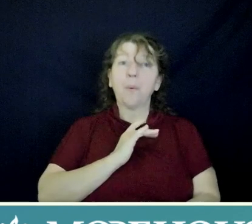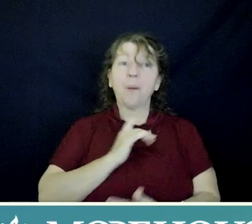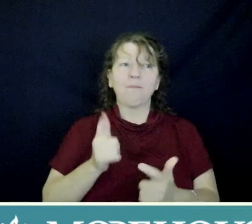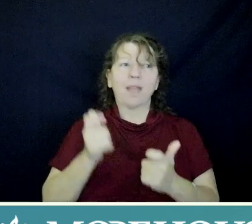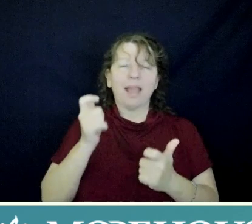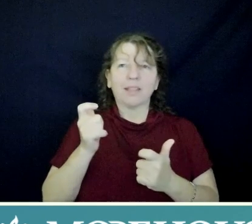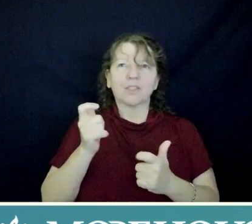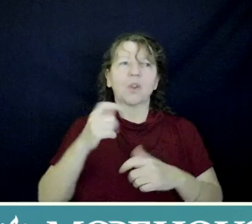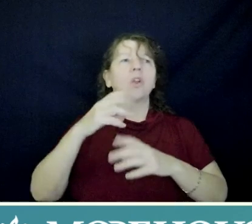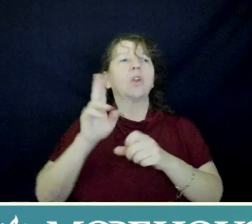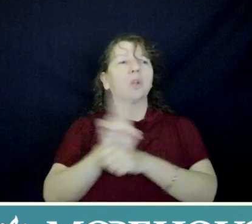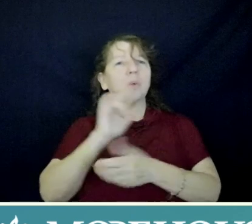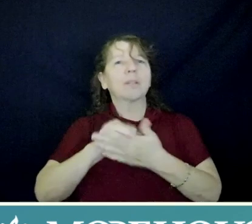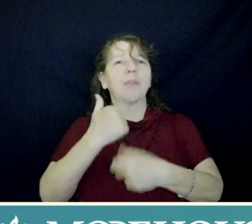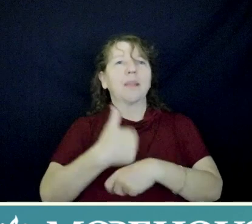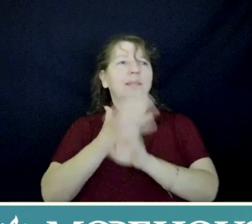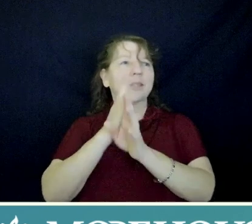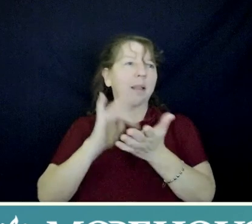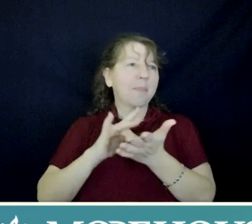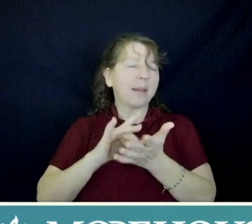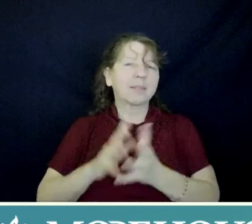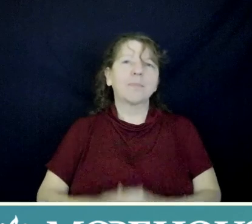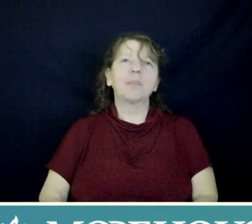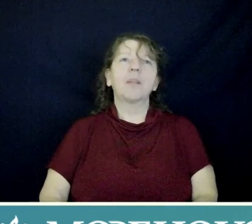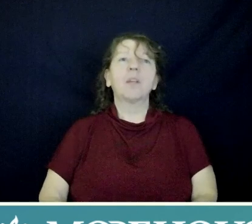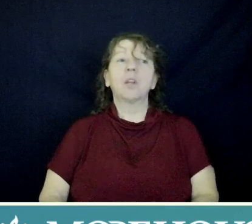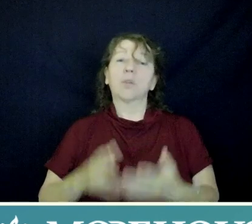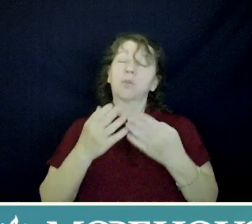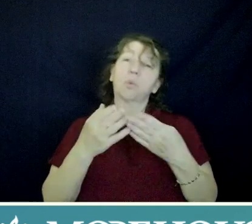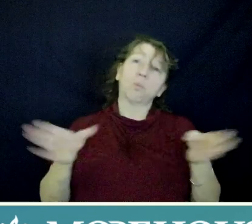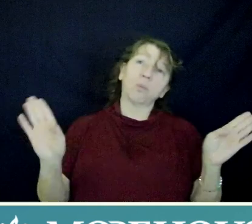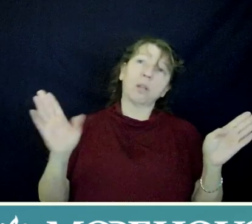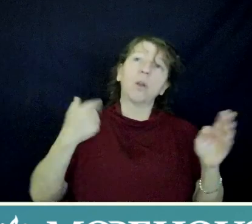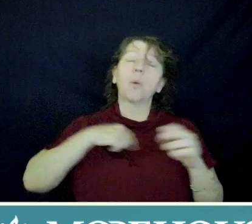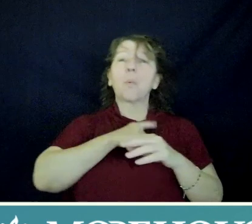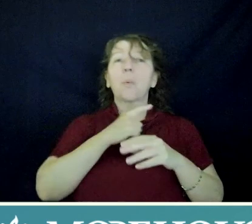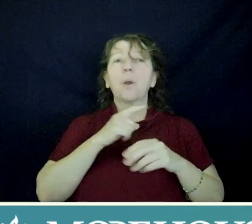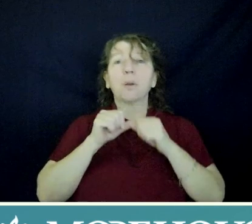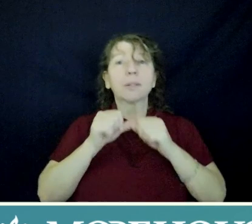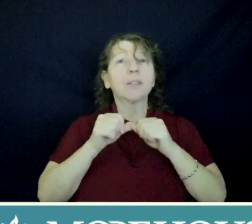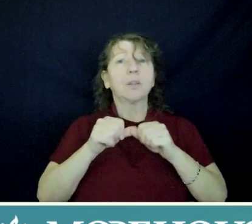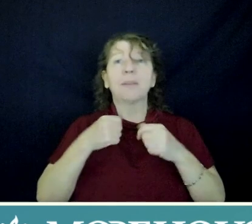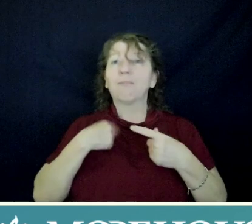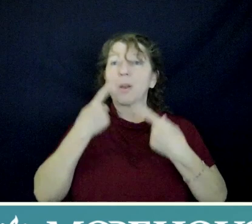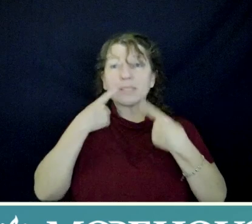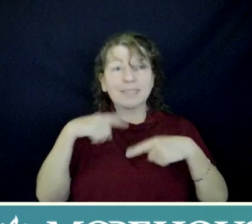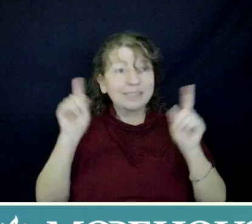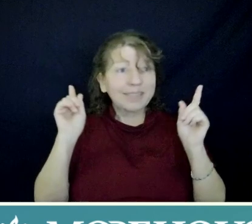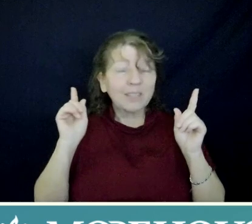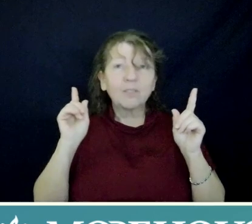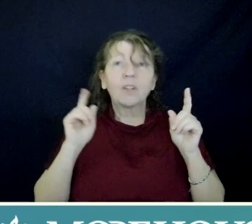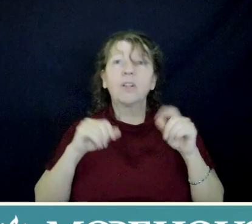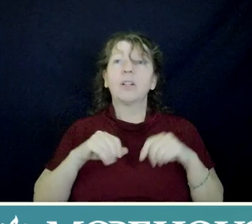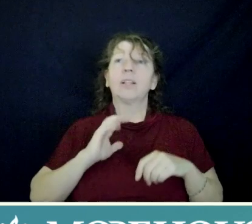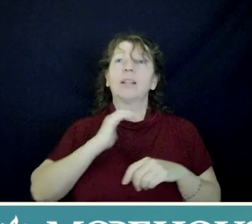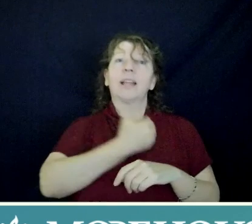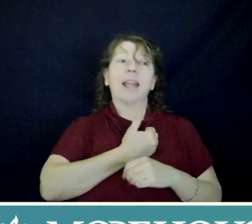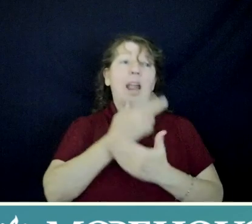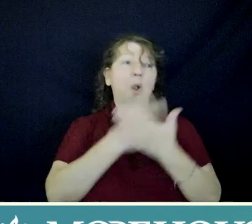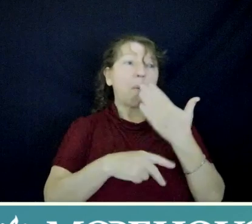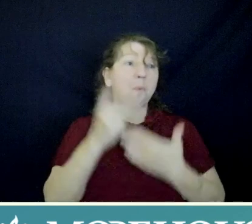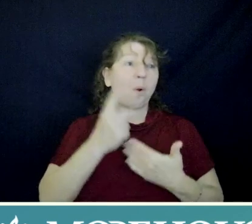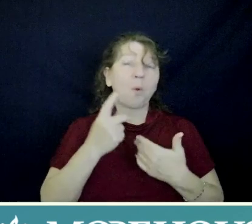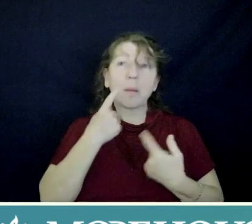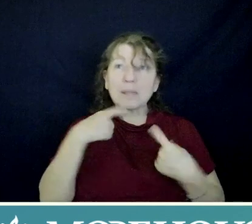the telemedicine portal. So overall, we continue to record great success with our program. Our clients